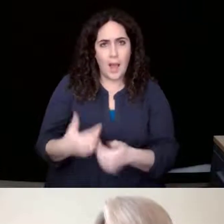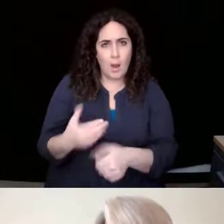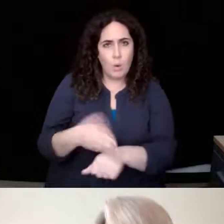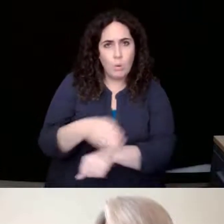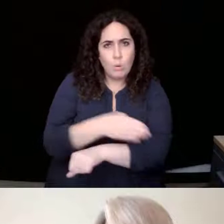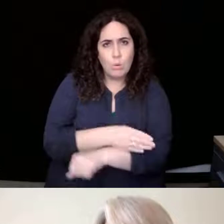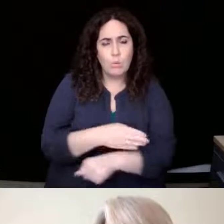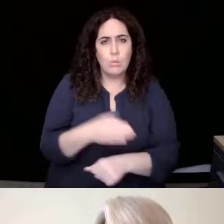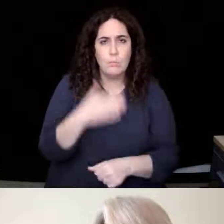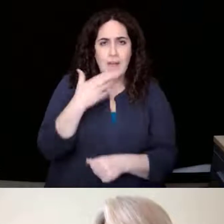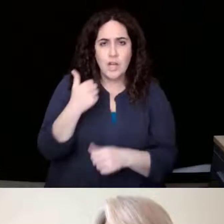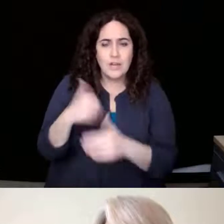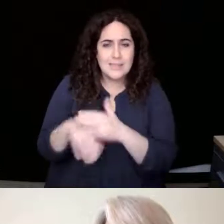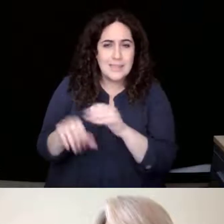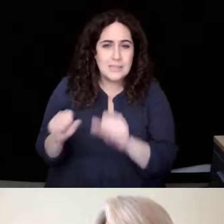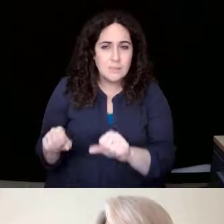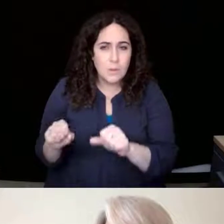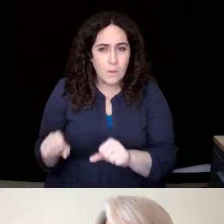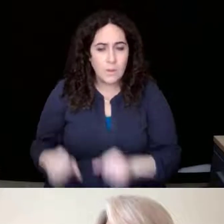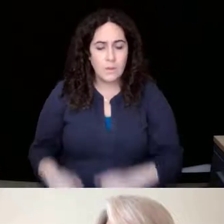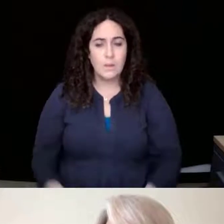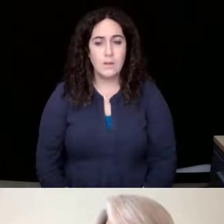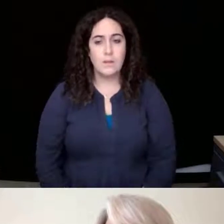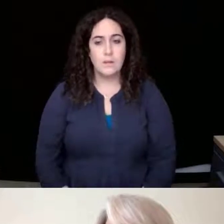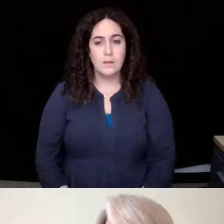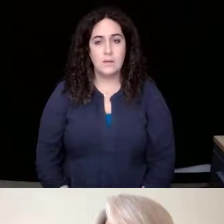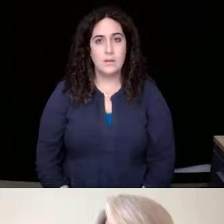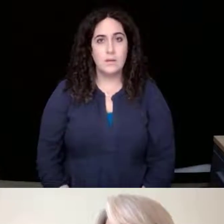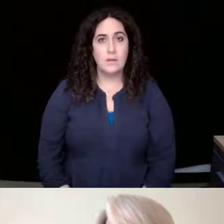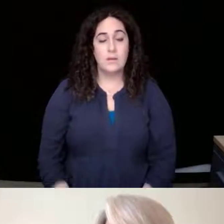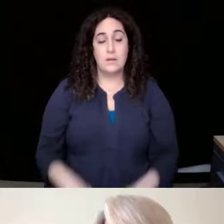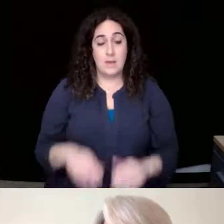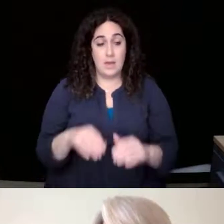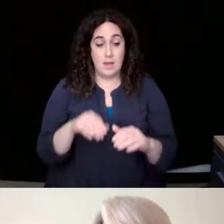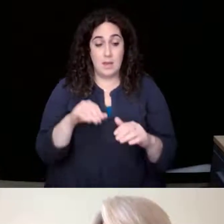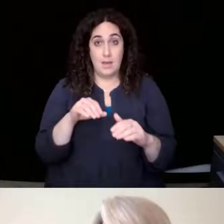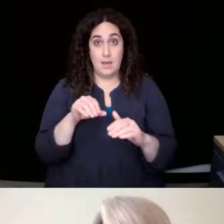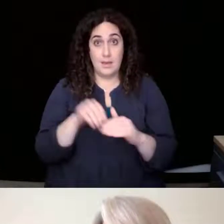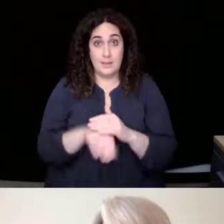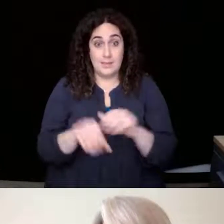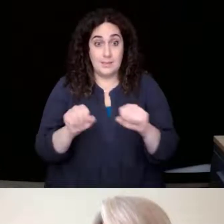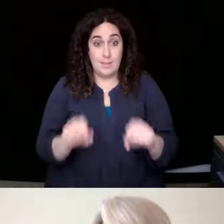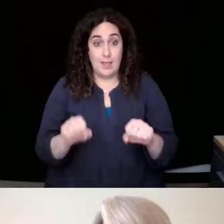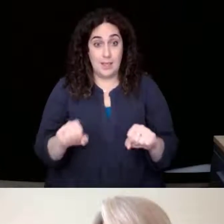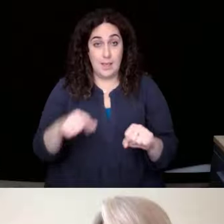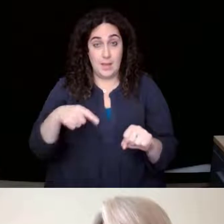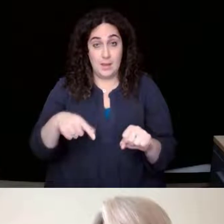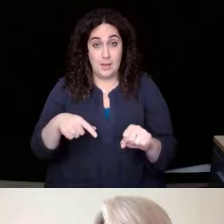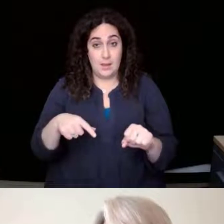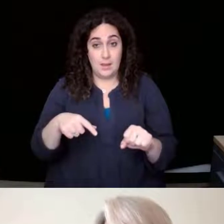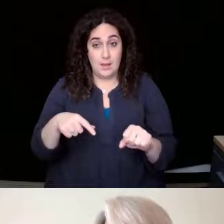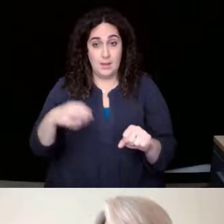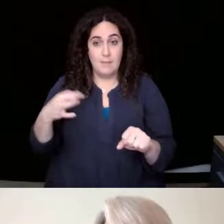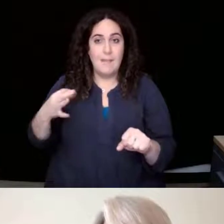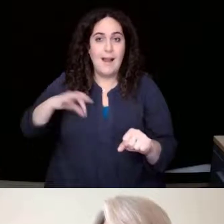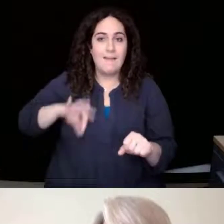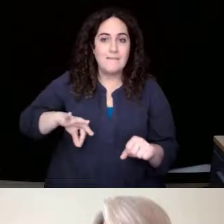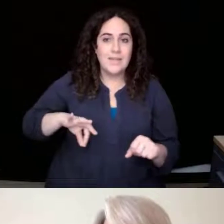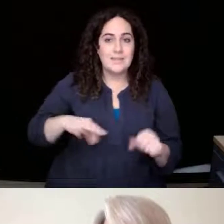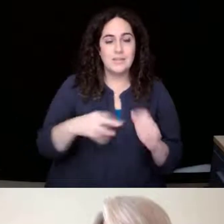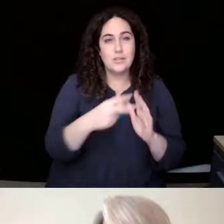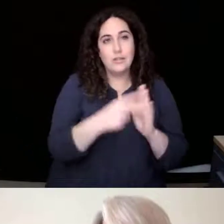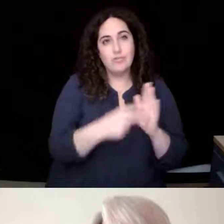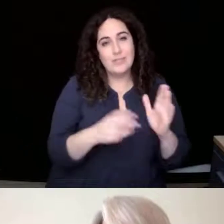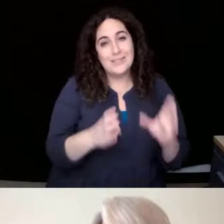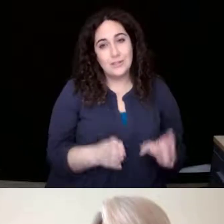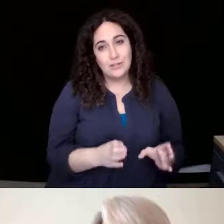kind of thinking about accessibility as a benefit to the end user or reader in this